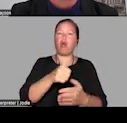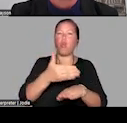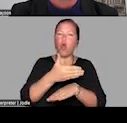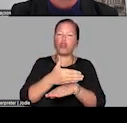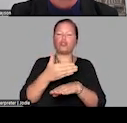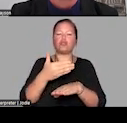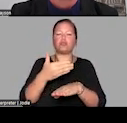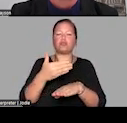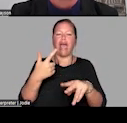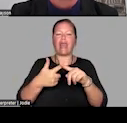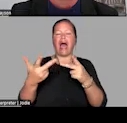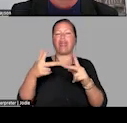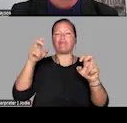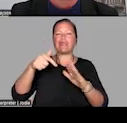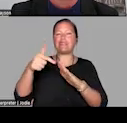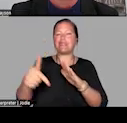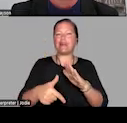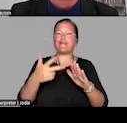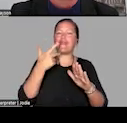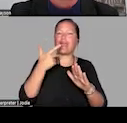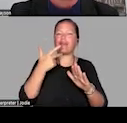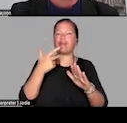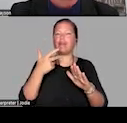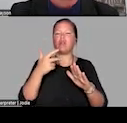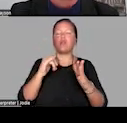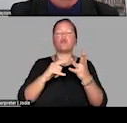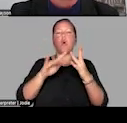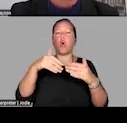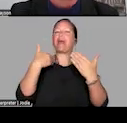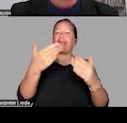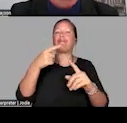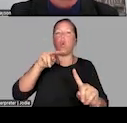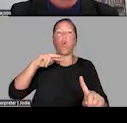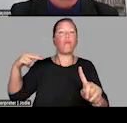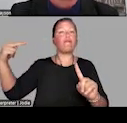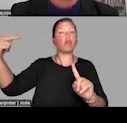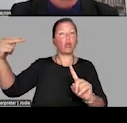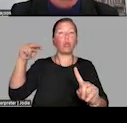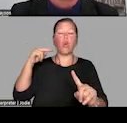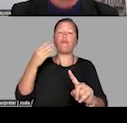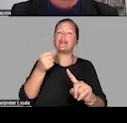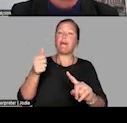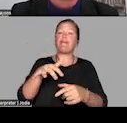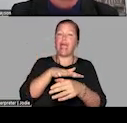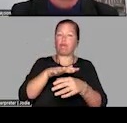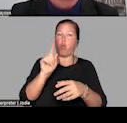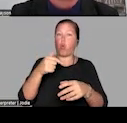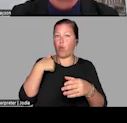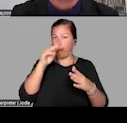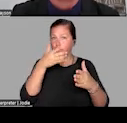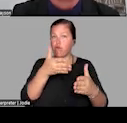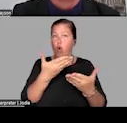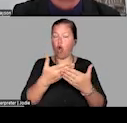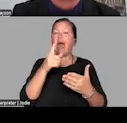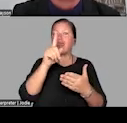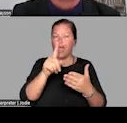of deepfakes threats. So I'm going to give you an overview today on some of the areas of we're working on, but then deep